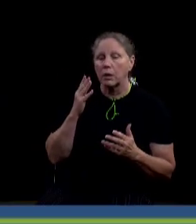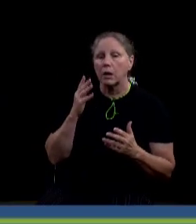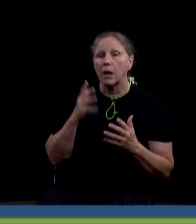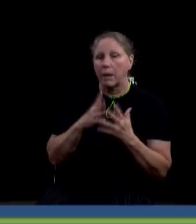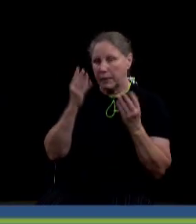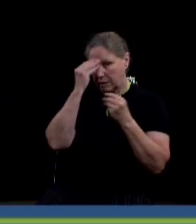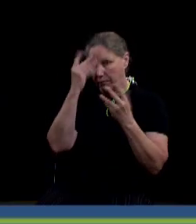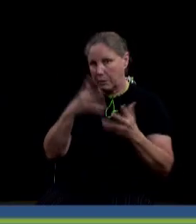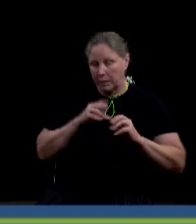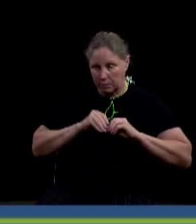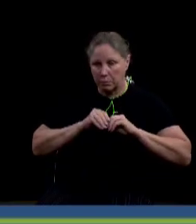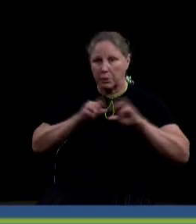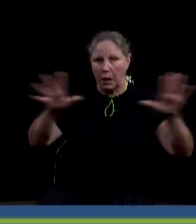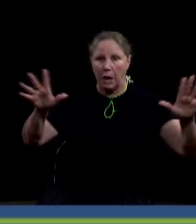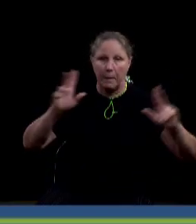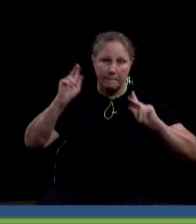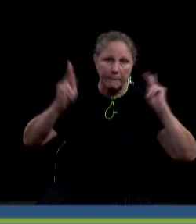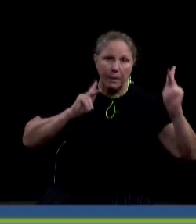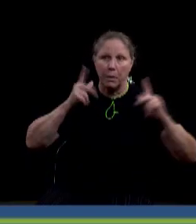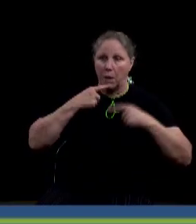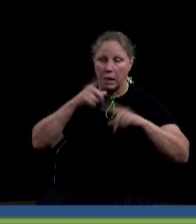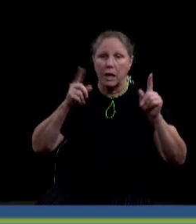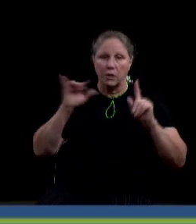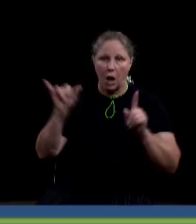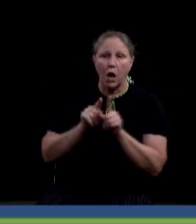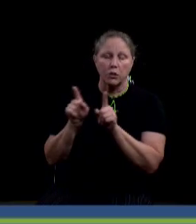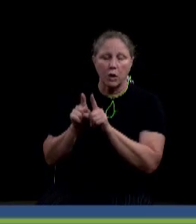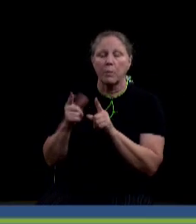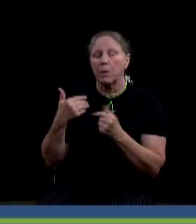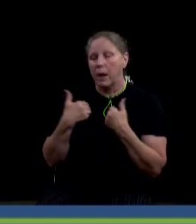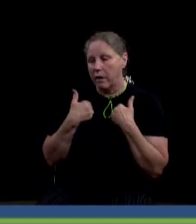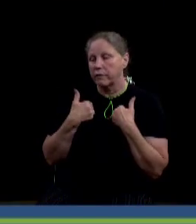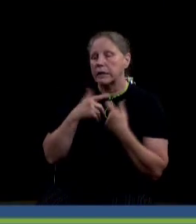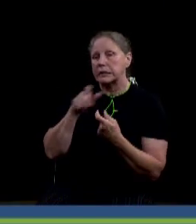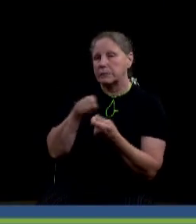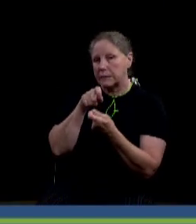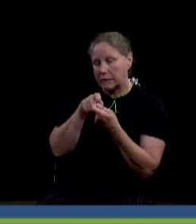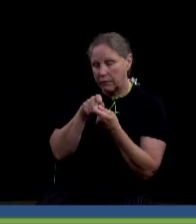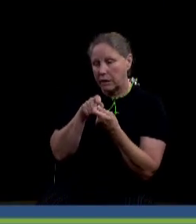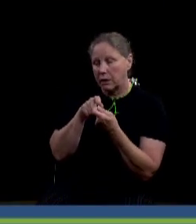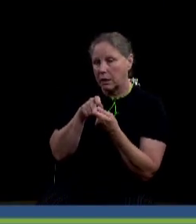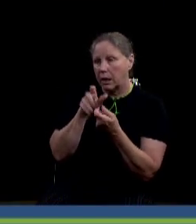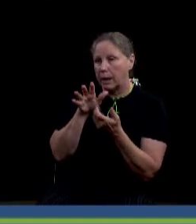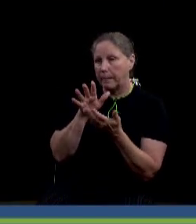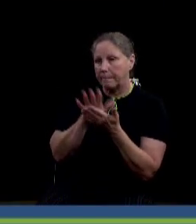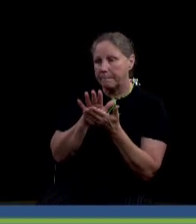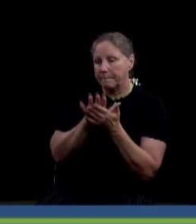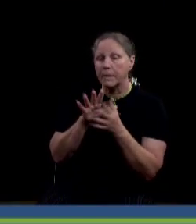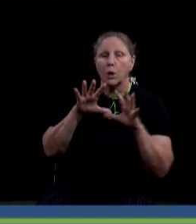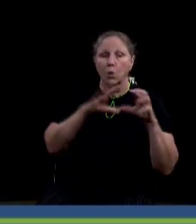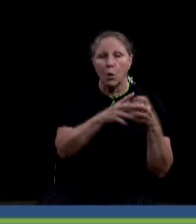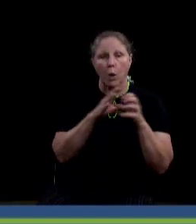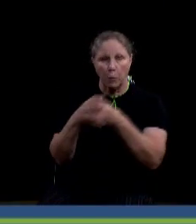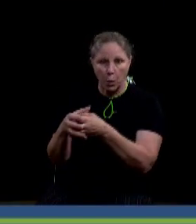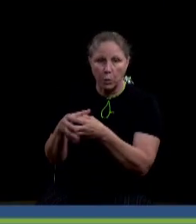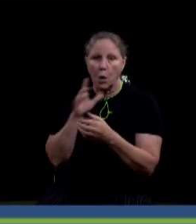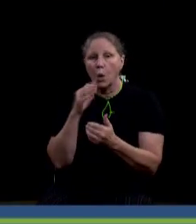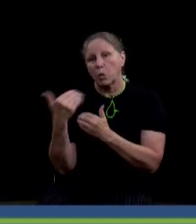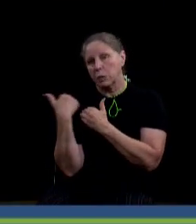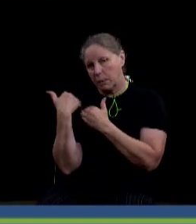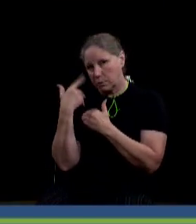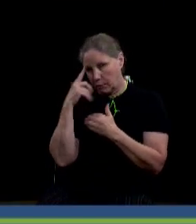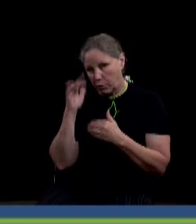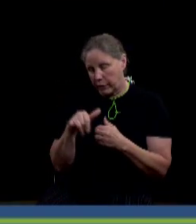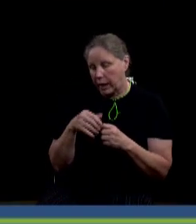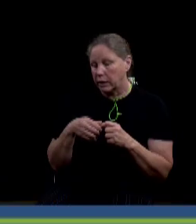go out, but we have specific um, groups of people who are tasked with that. So I'm I